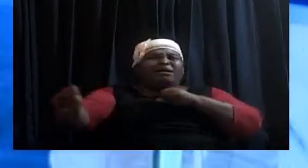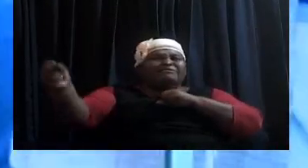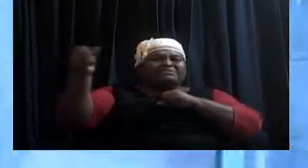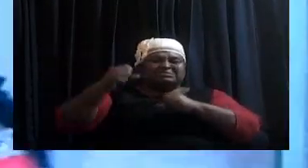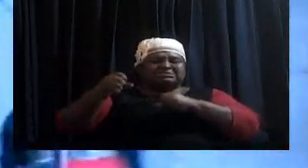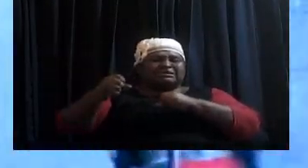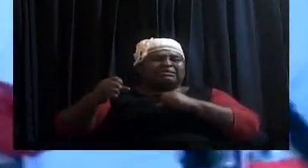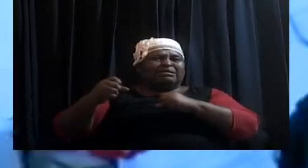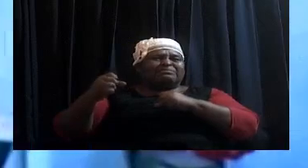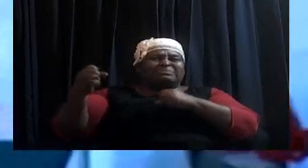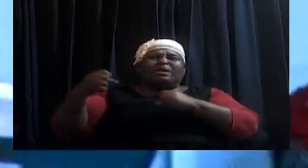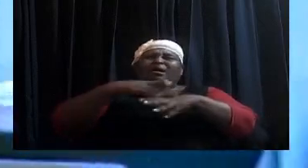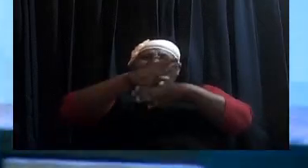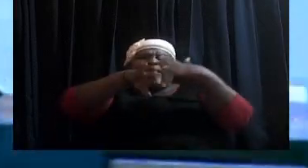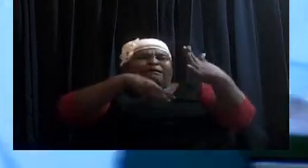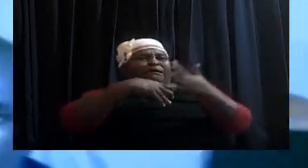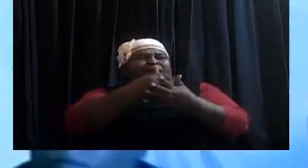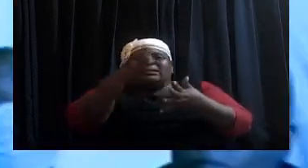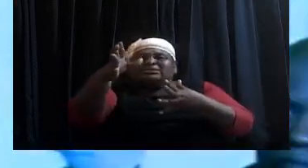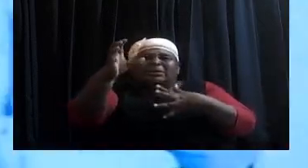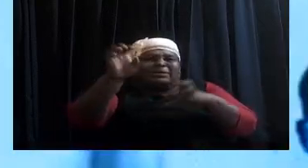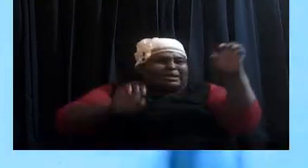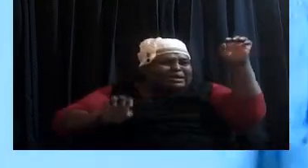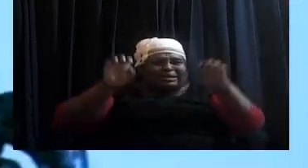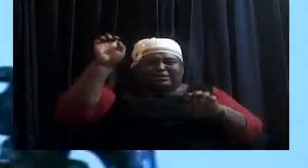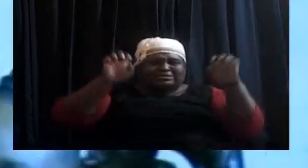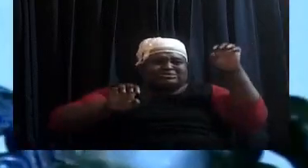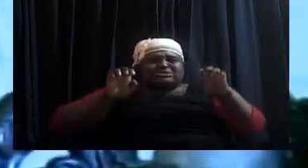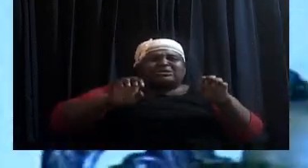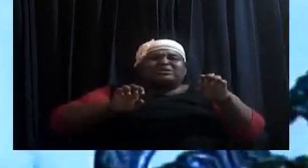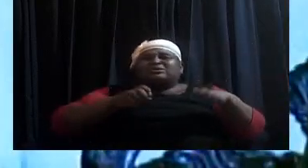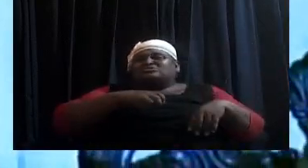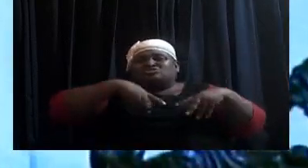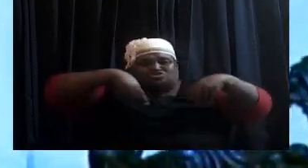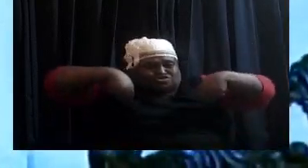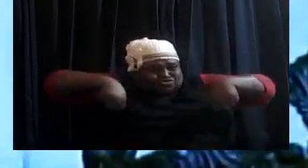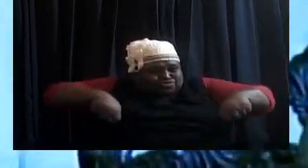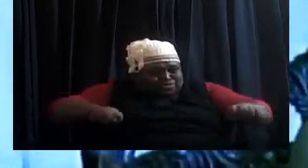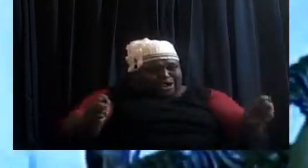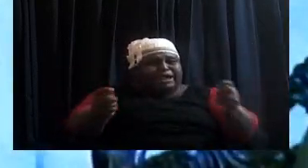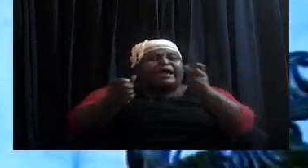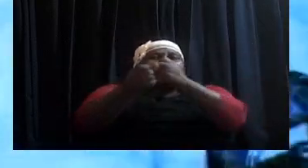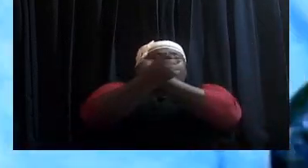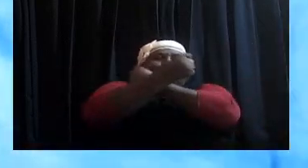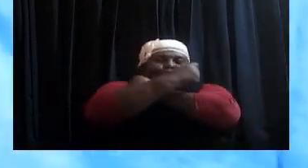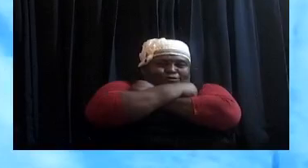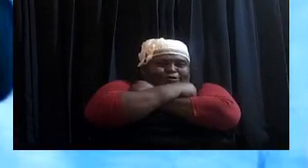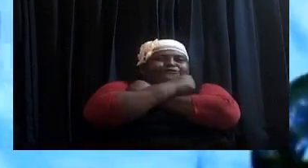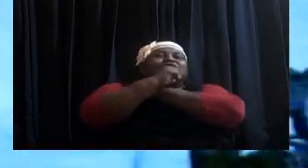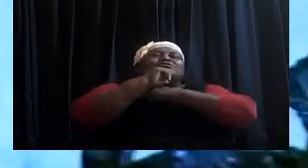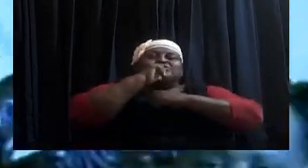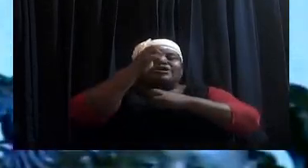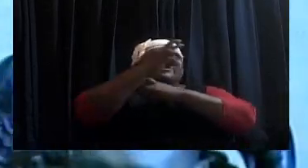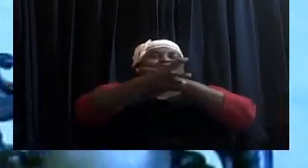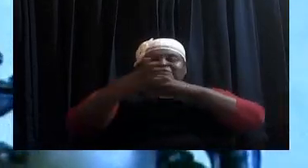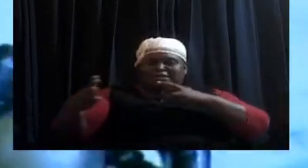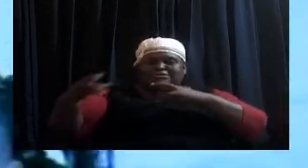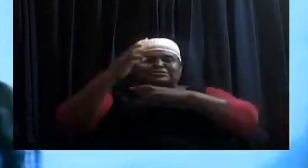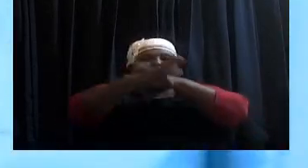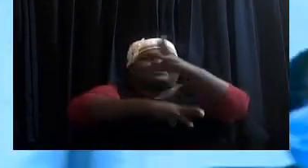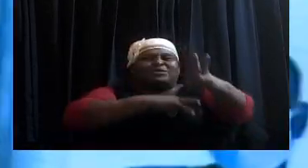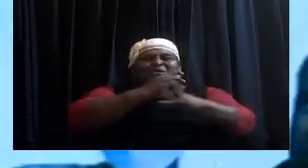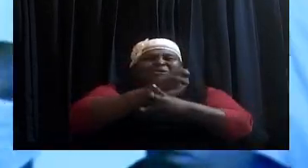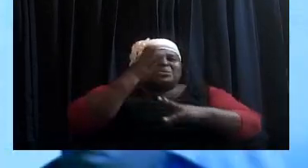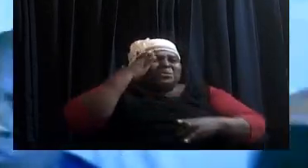mustering all your energy to try and love not the world, why don't